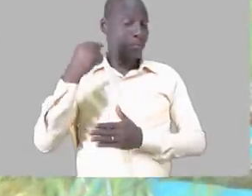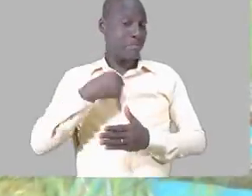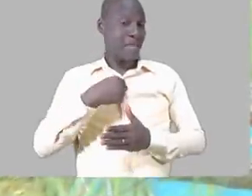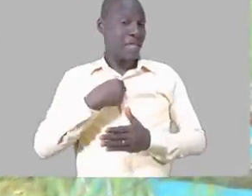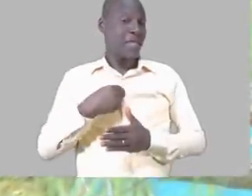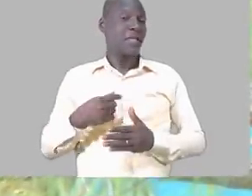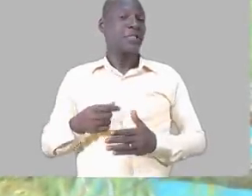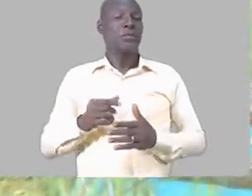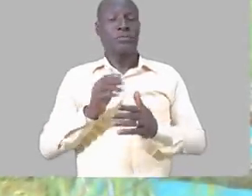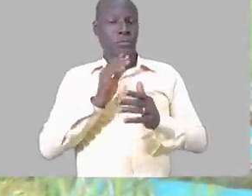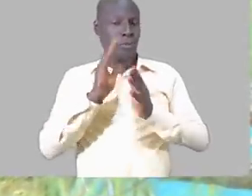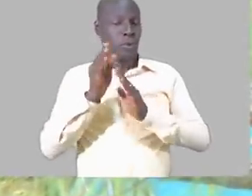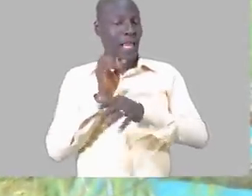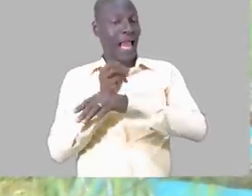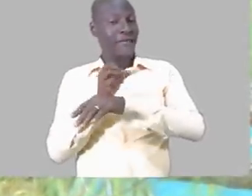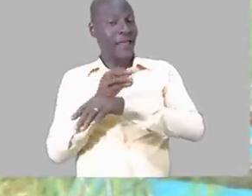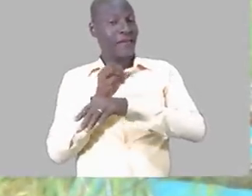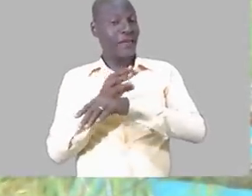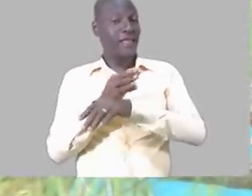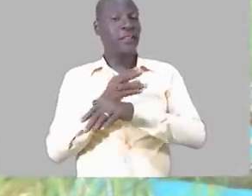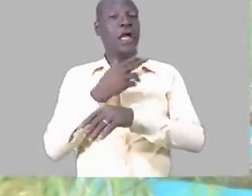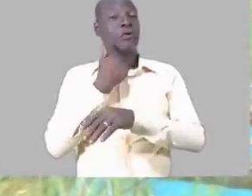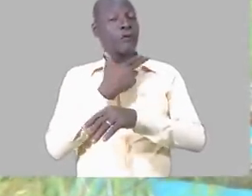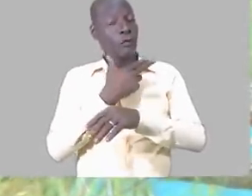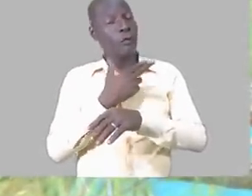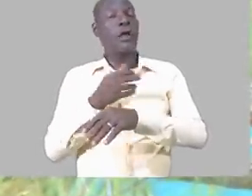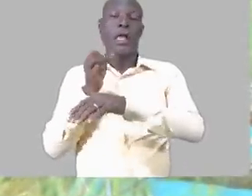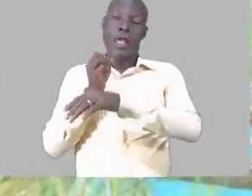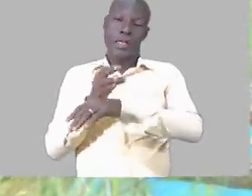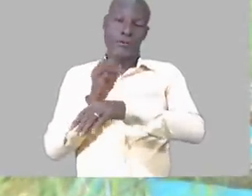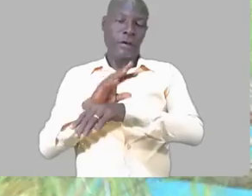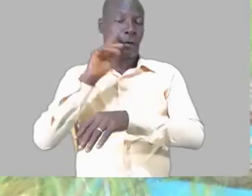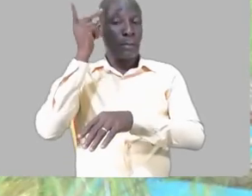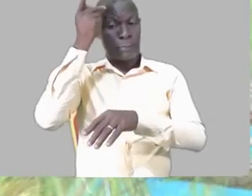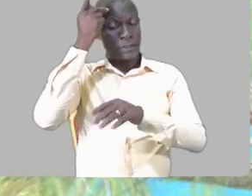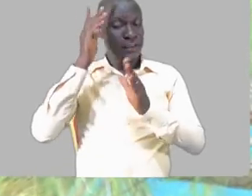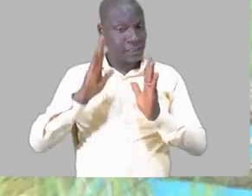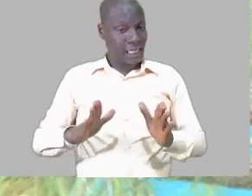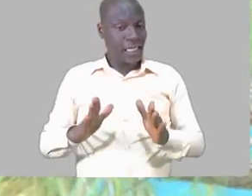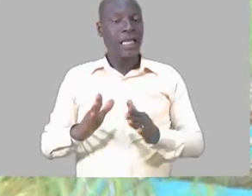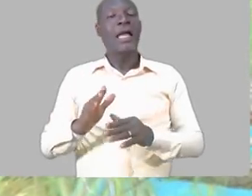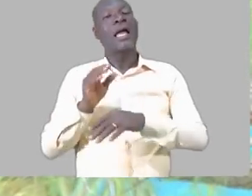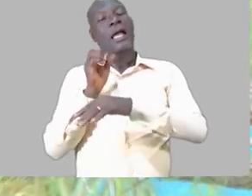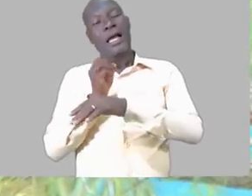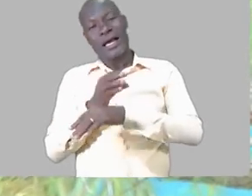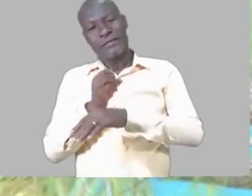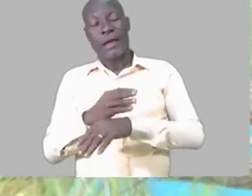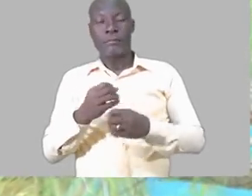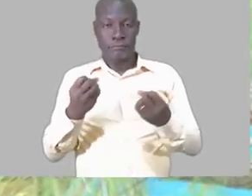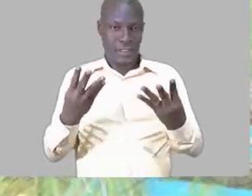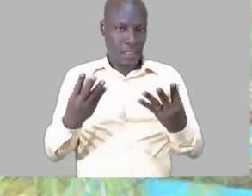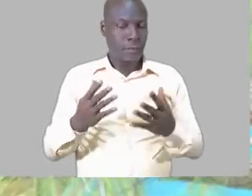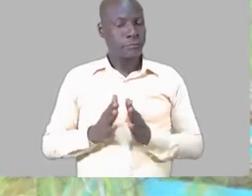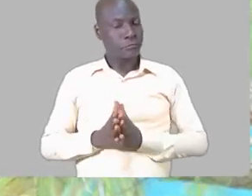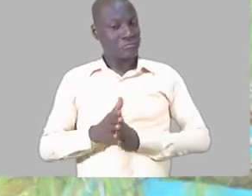makasa achre minuanom asofo makasa achre politicians na